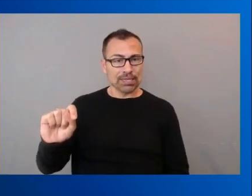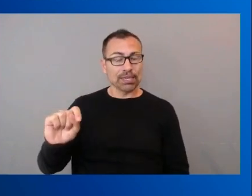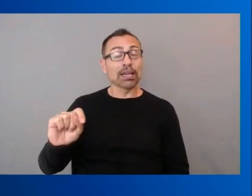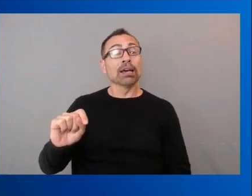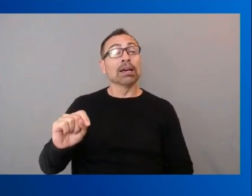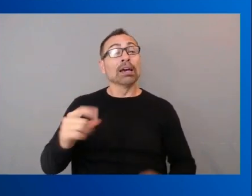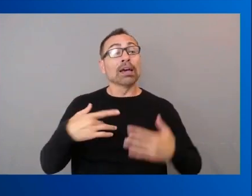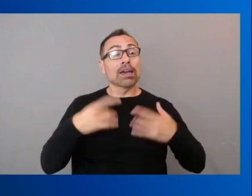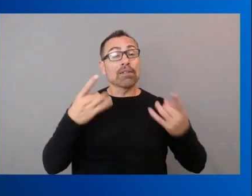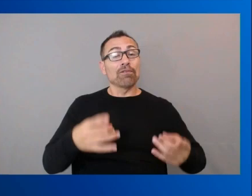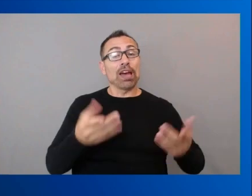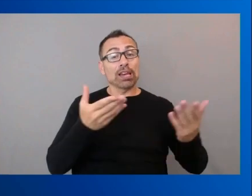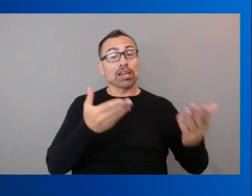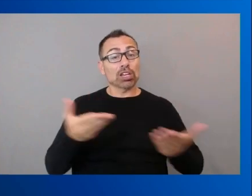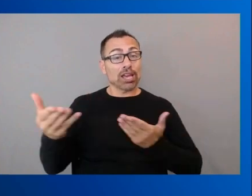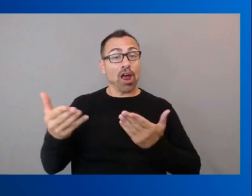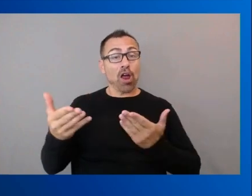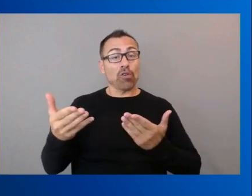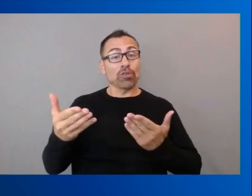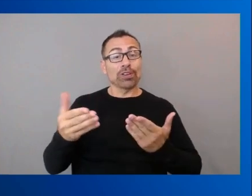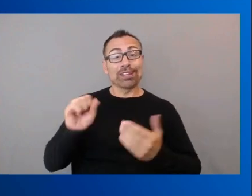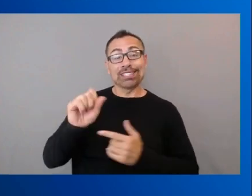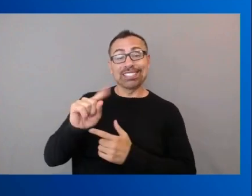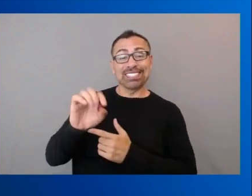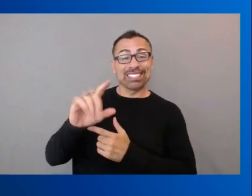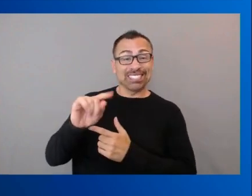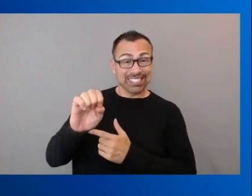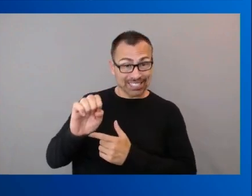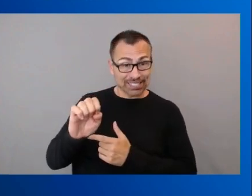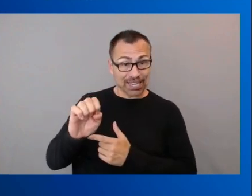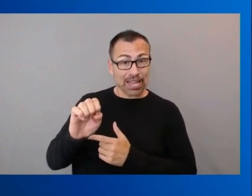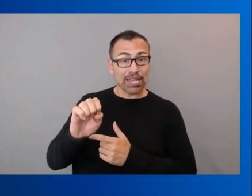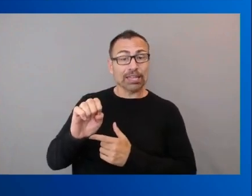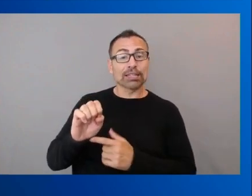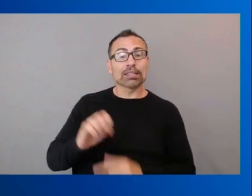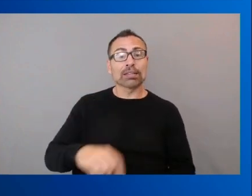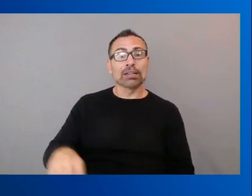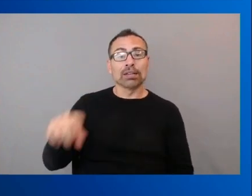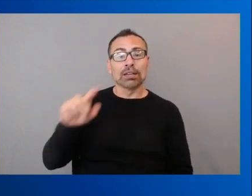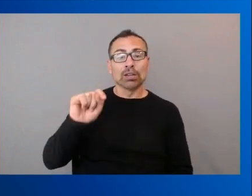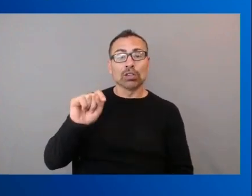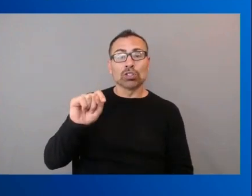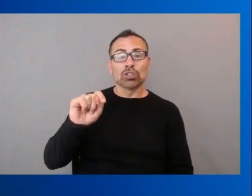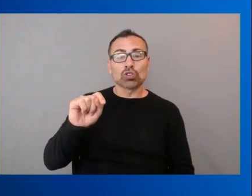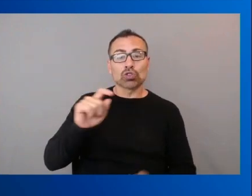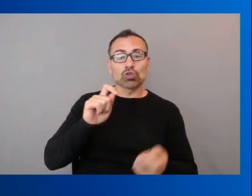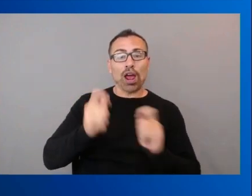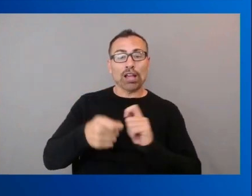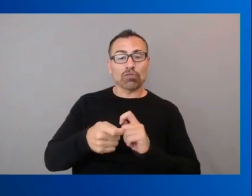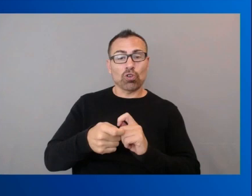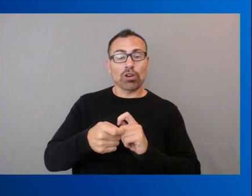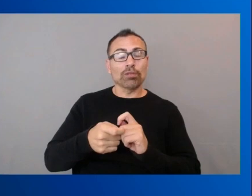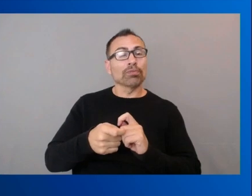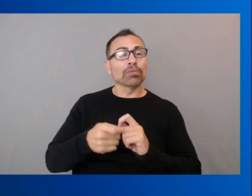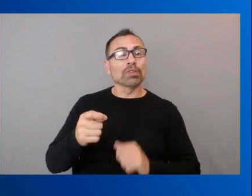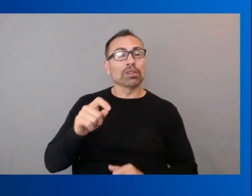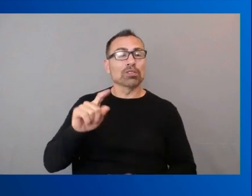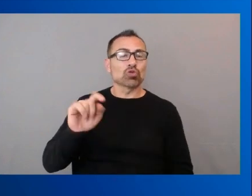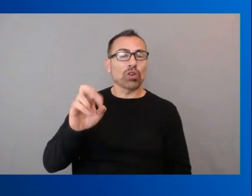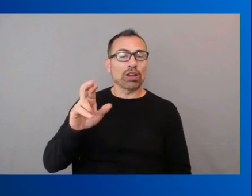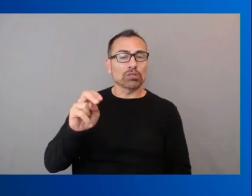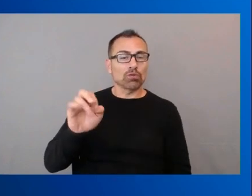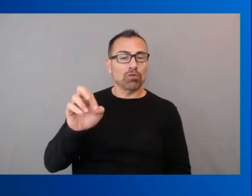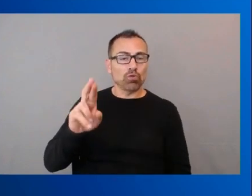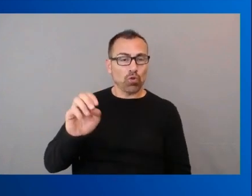be autonomous, flexible with filters and rules, but again, they come at a particular cost. So let's have a quick look at these costs